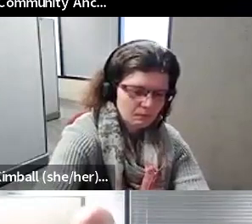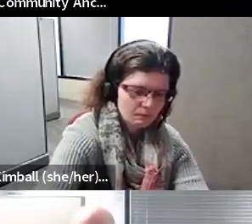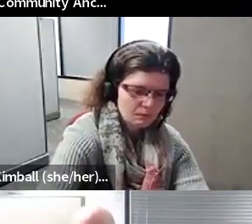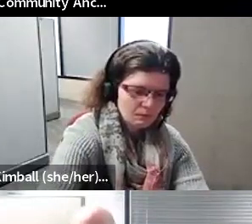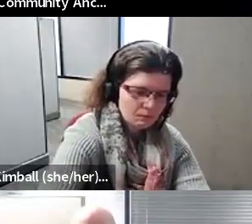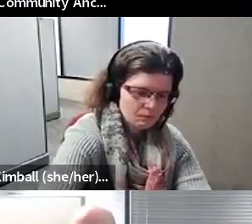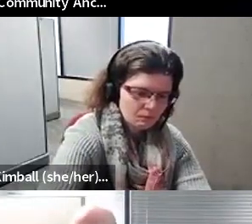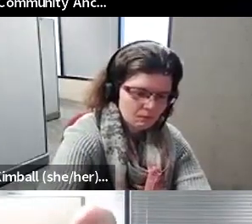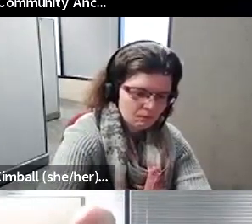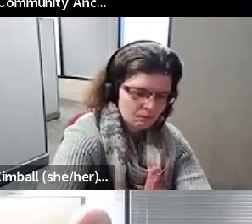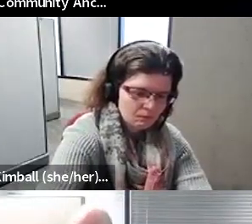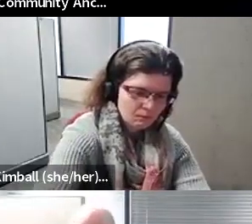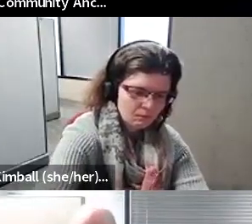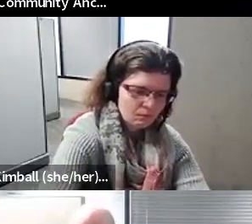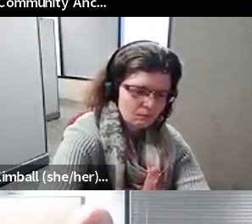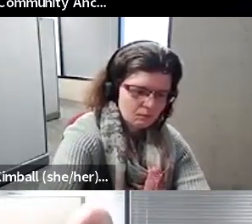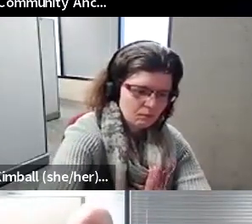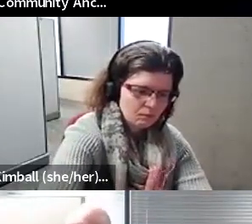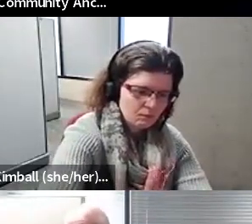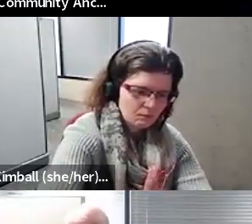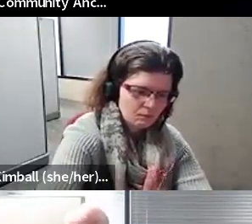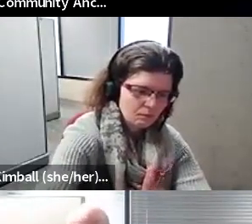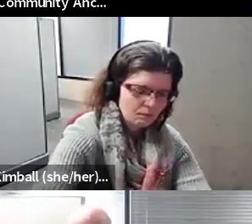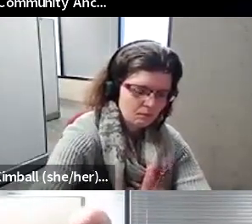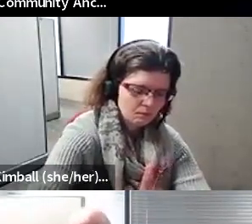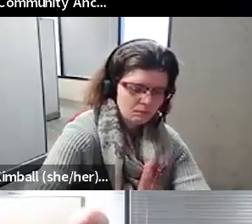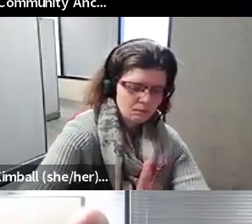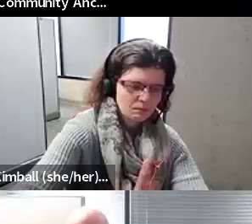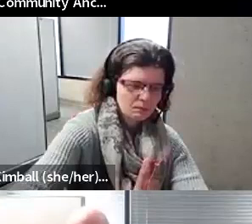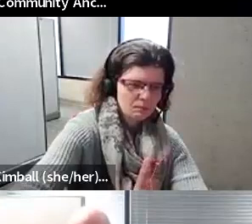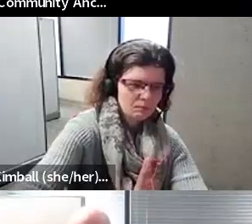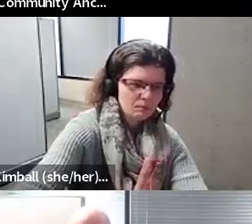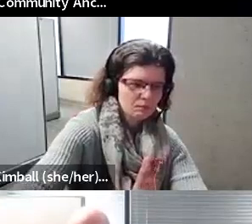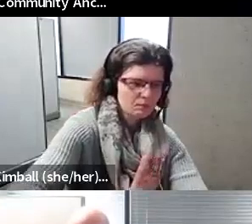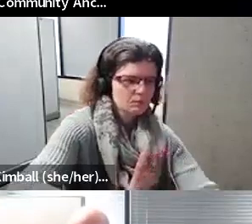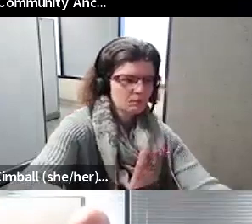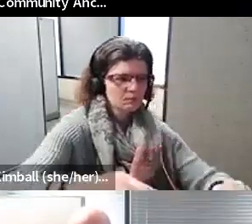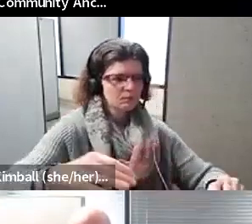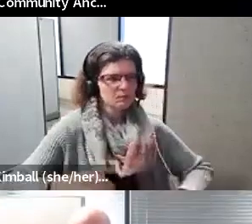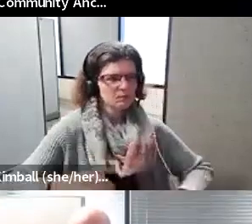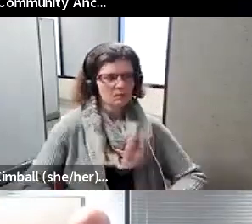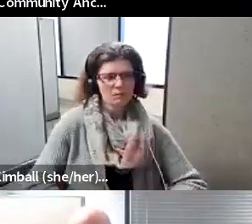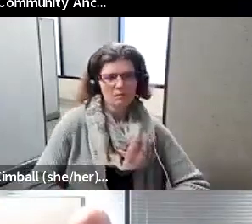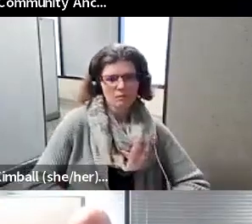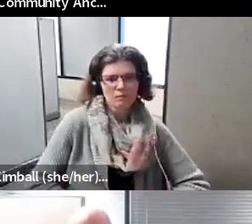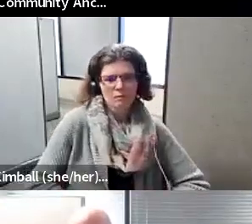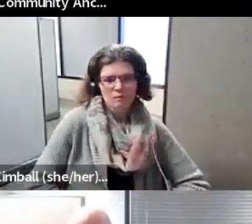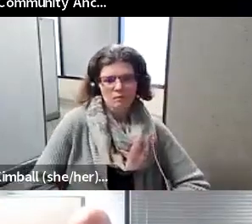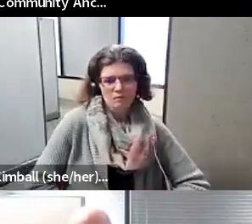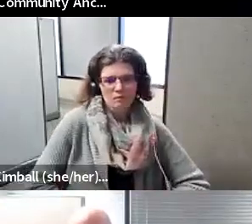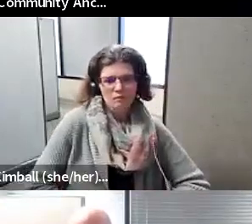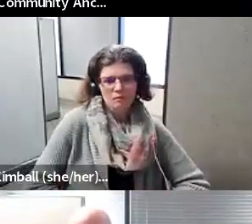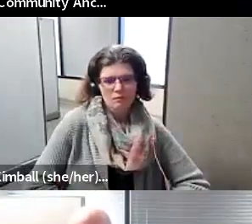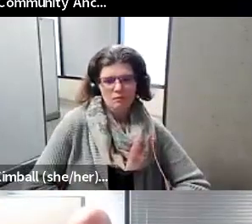said, what I want to know is, and if folks are welcome to put it in the chat too between now, is are there other questions that folks might